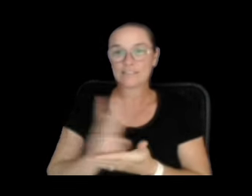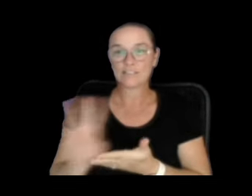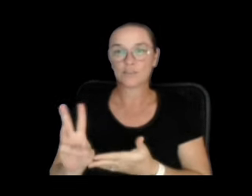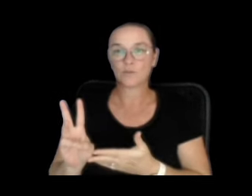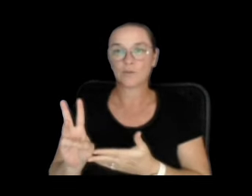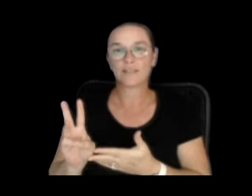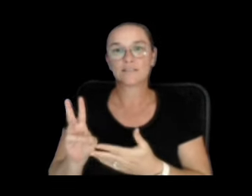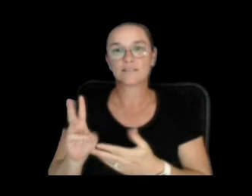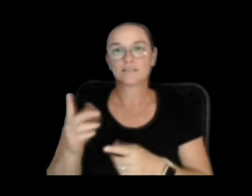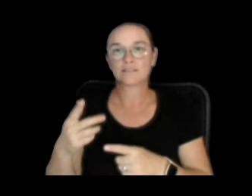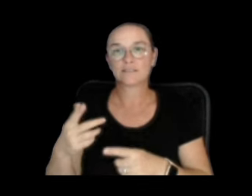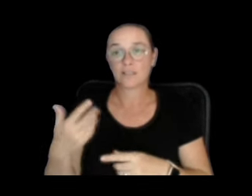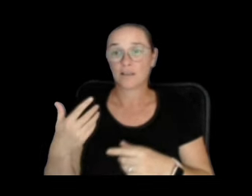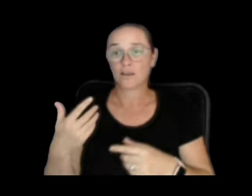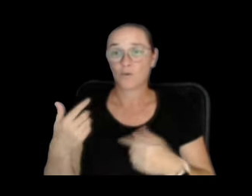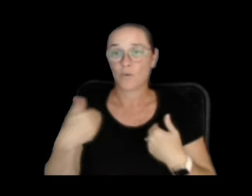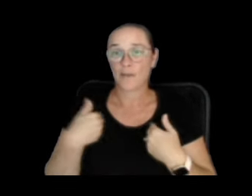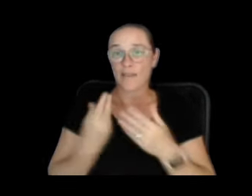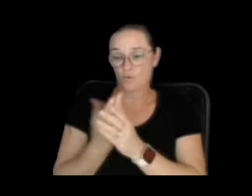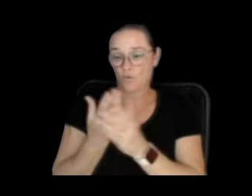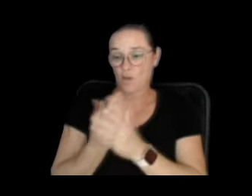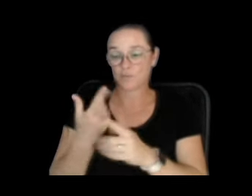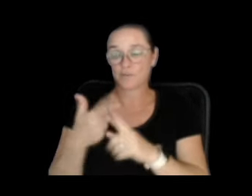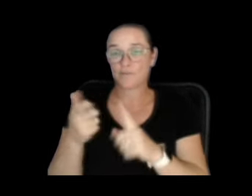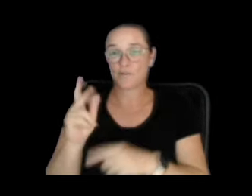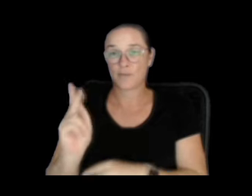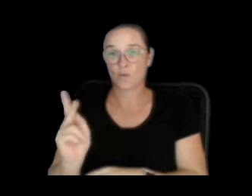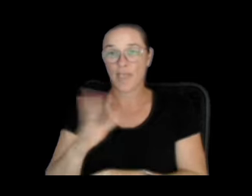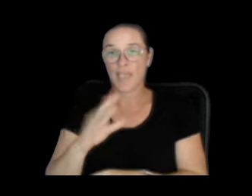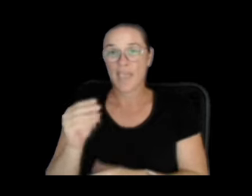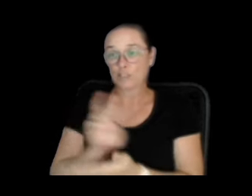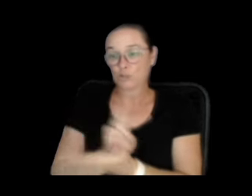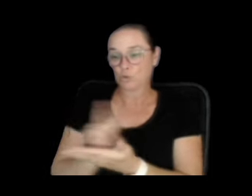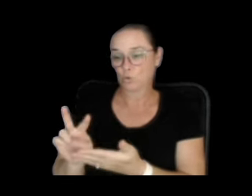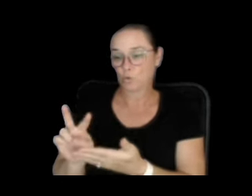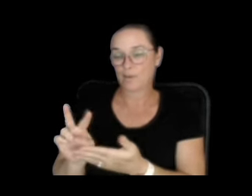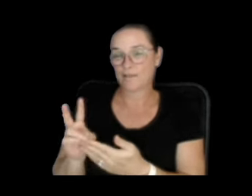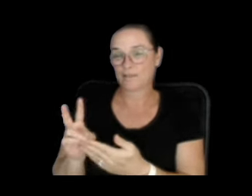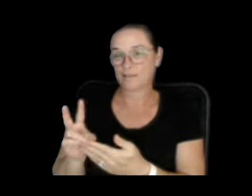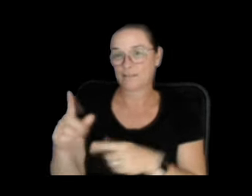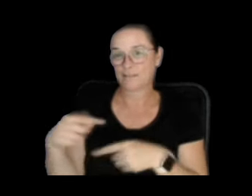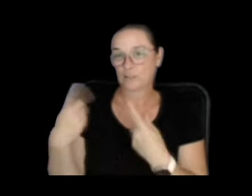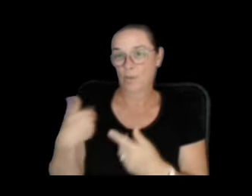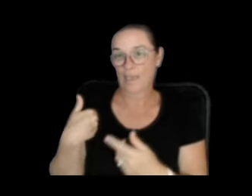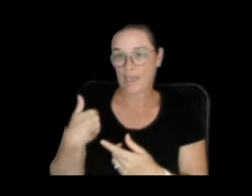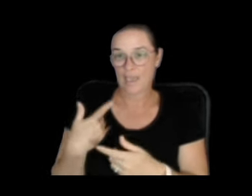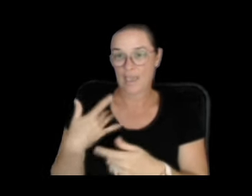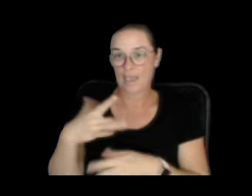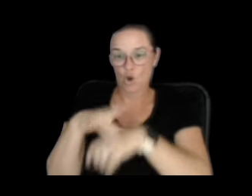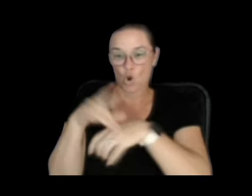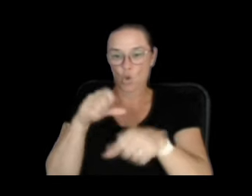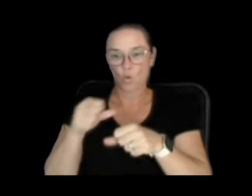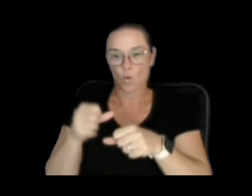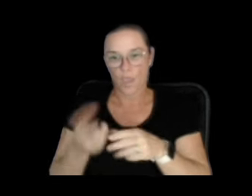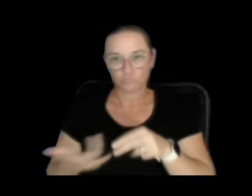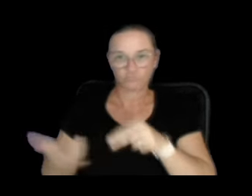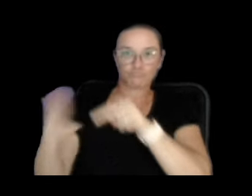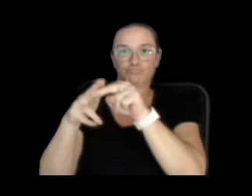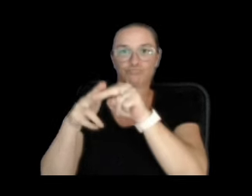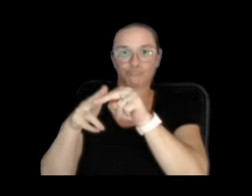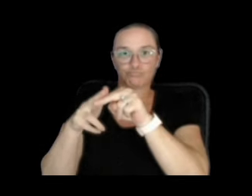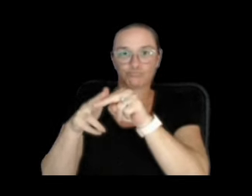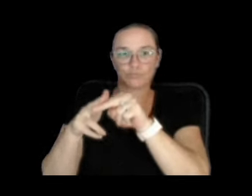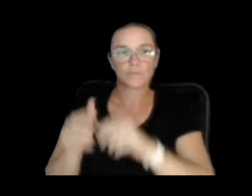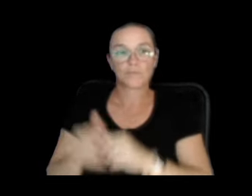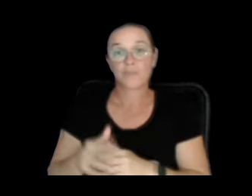Rift eruption on Kīlauea, and 2 weeks since the heightened earthquake swarm on the Upper East Rift. And the